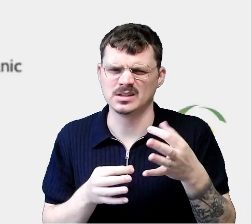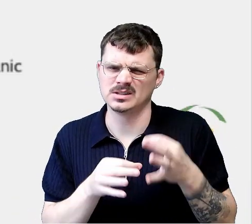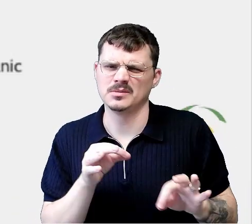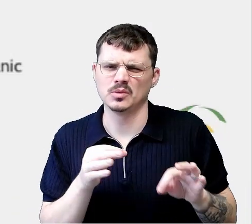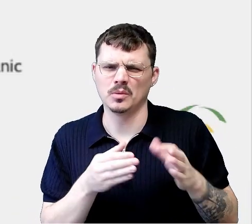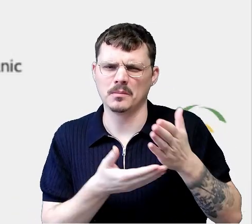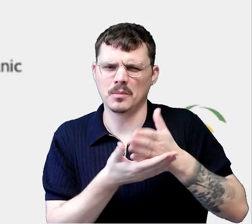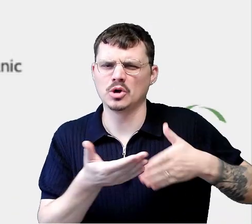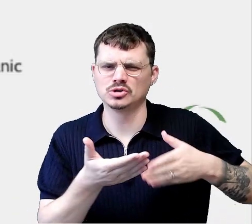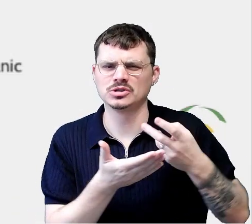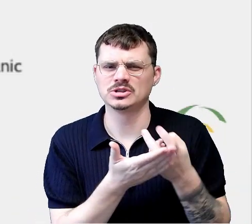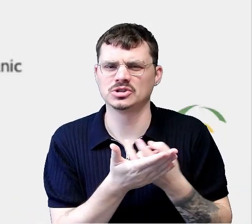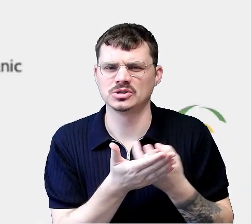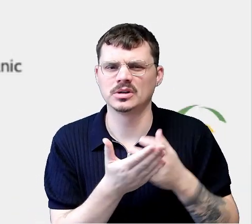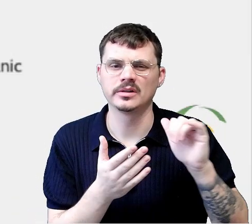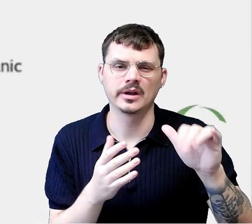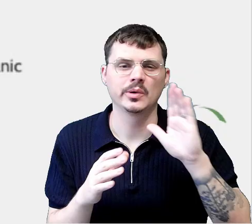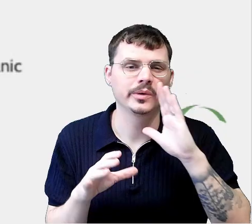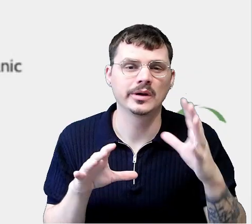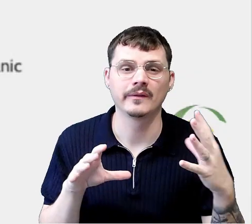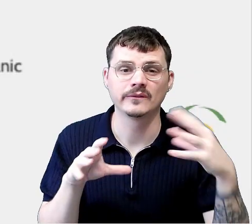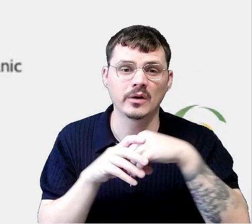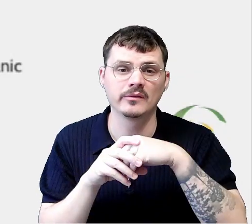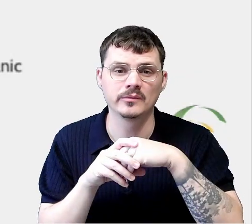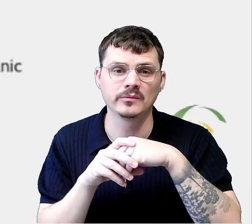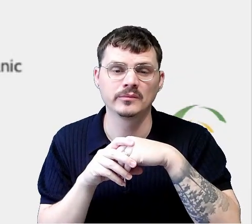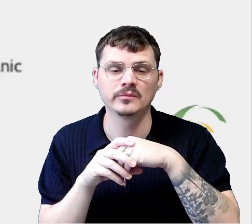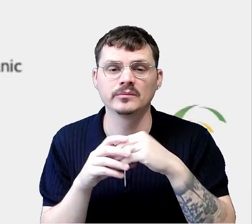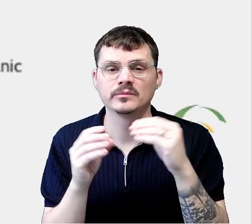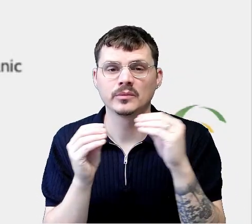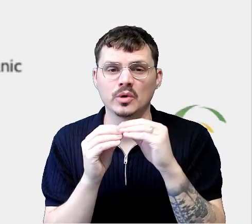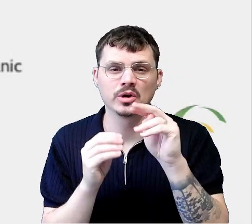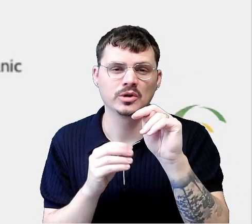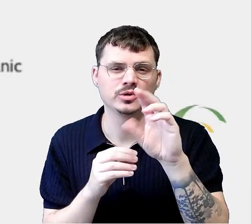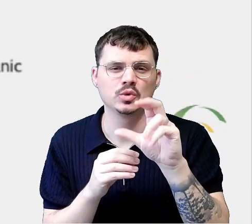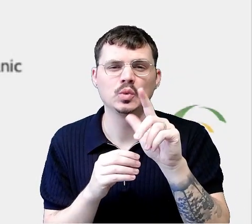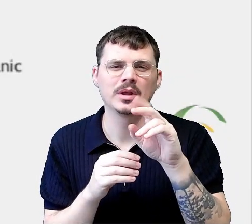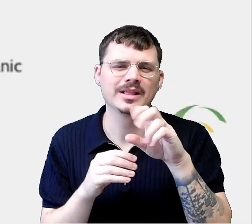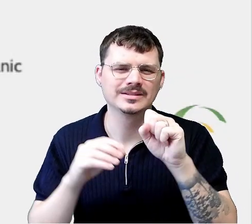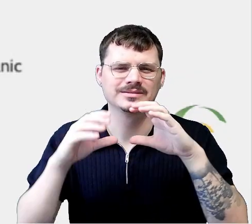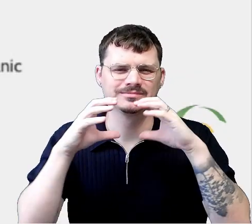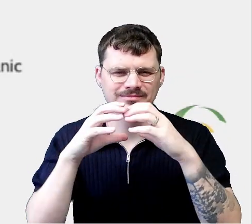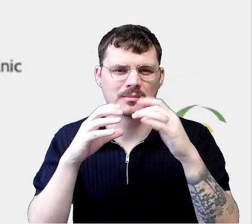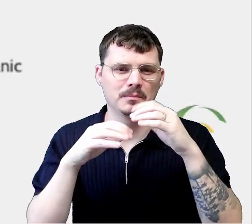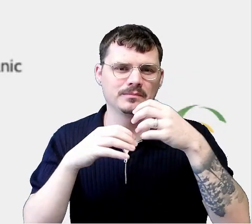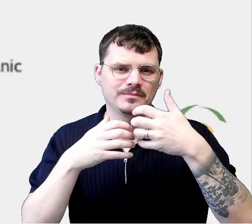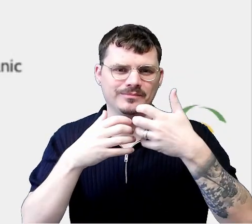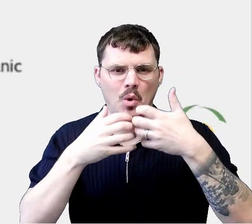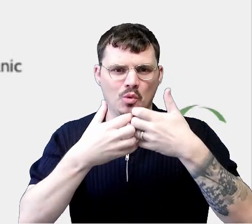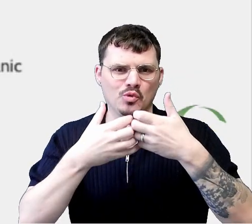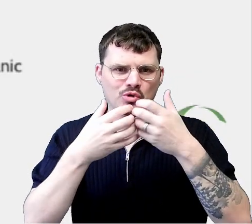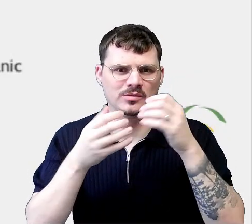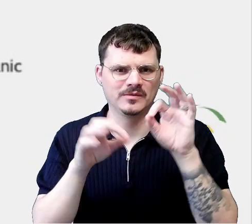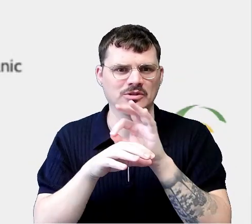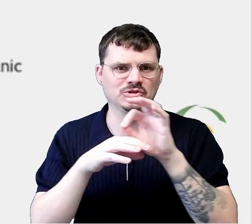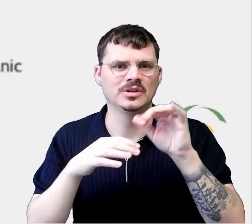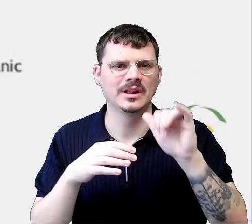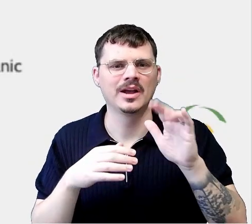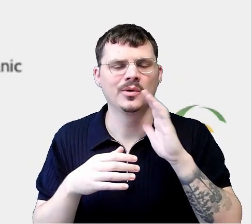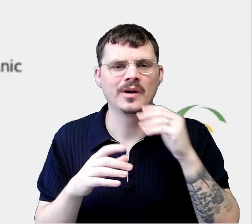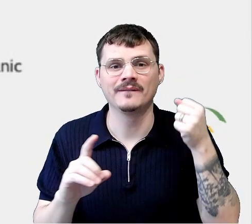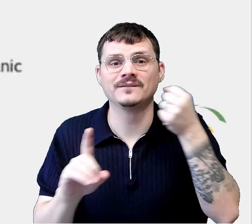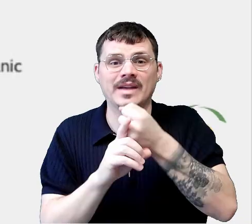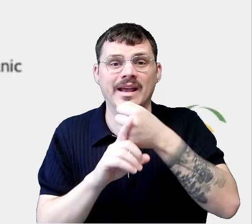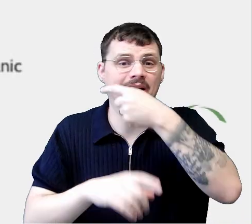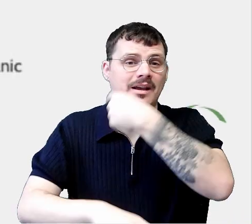partial seizure that involves a little nucleus in the motor strip affecting the arm